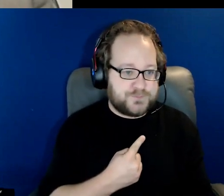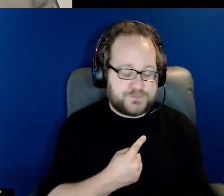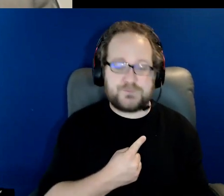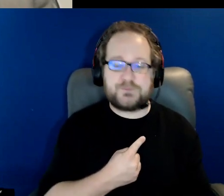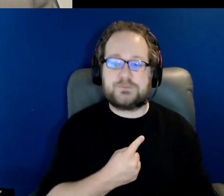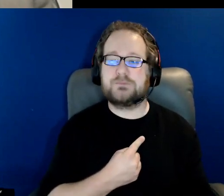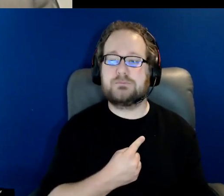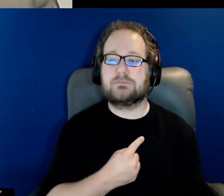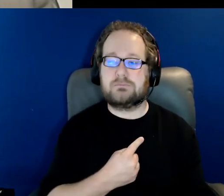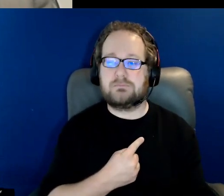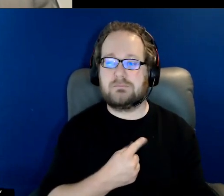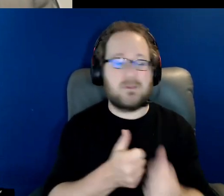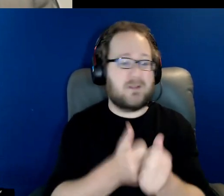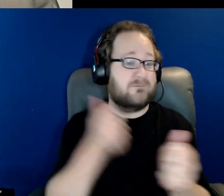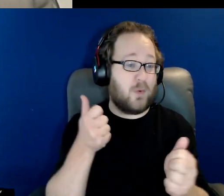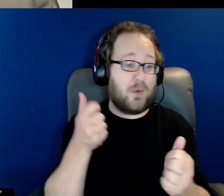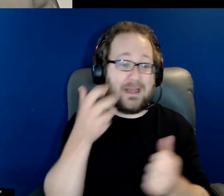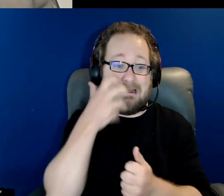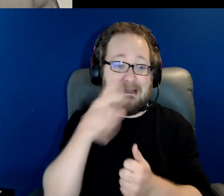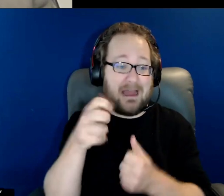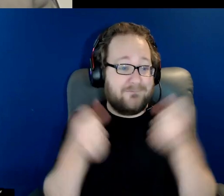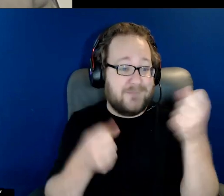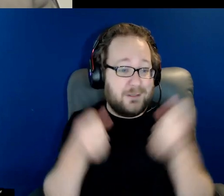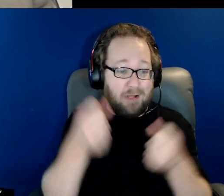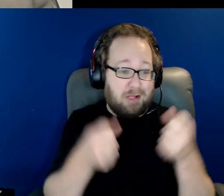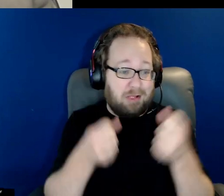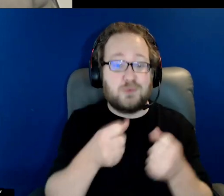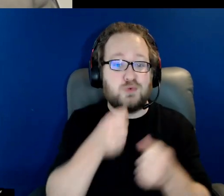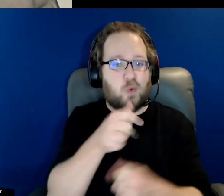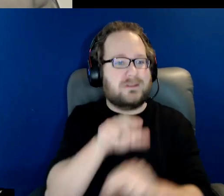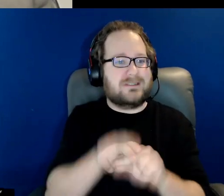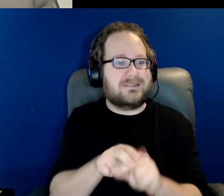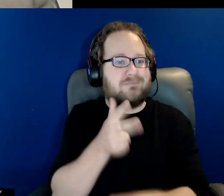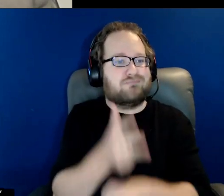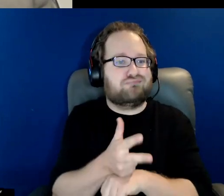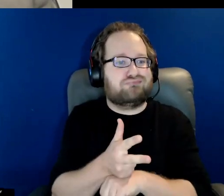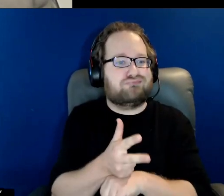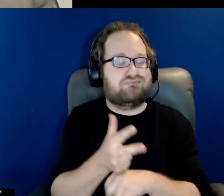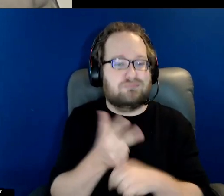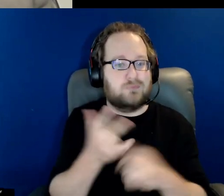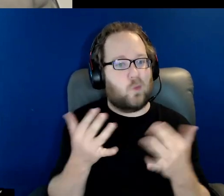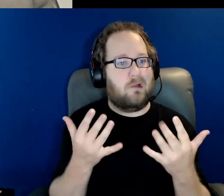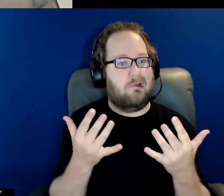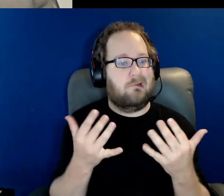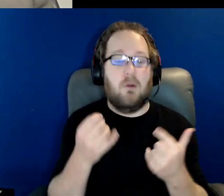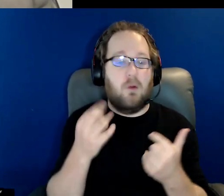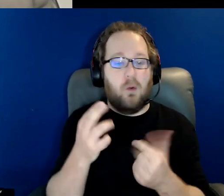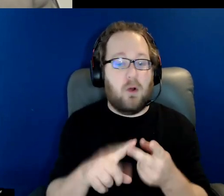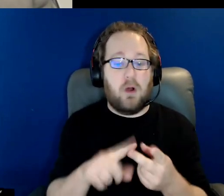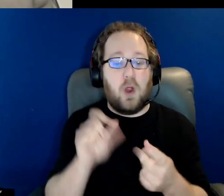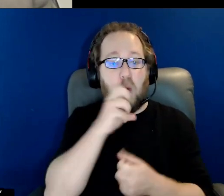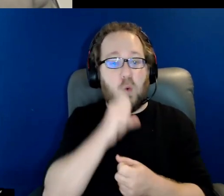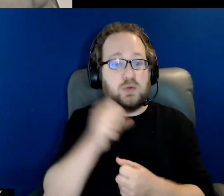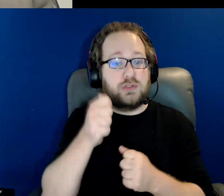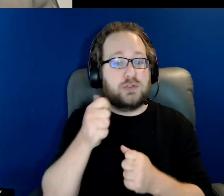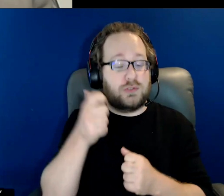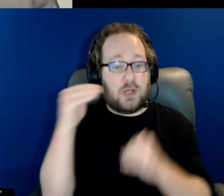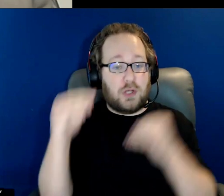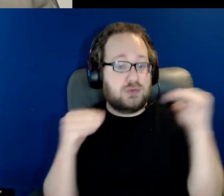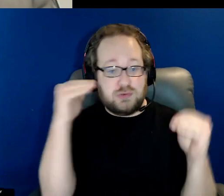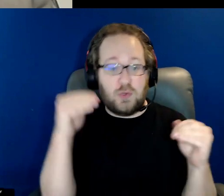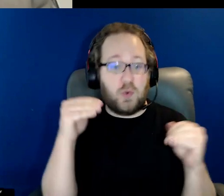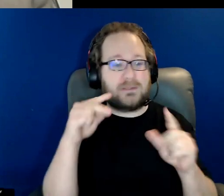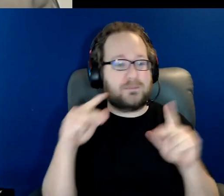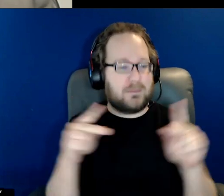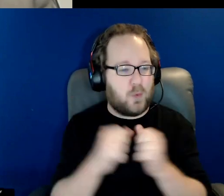Stay out of a hot vehicle, keep others out of hot vehicles, especially older adult, person with this